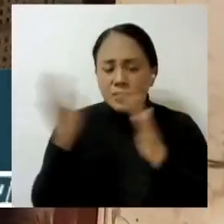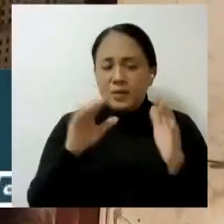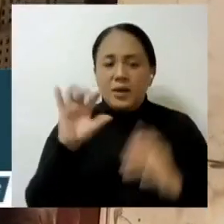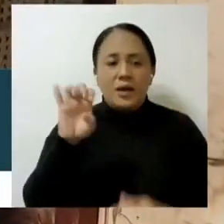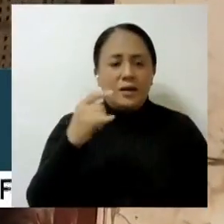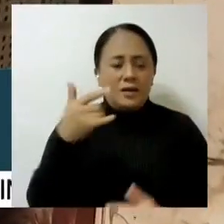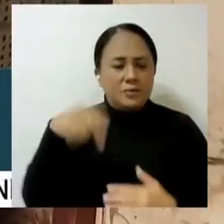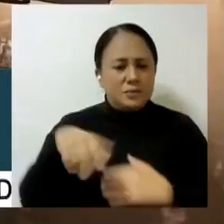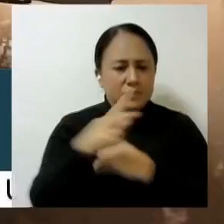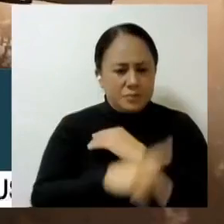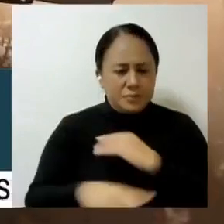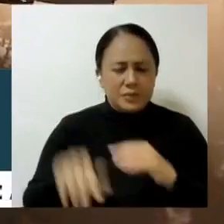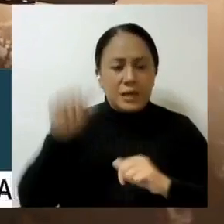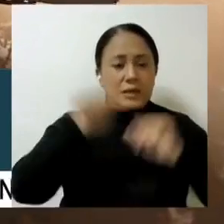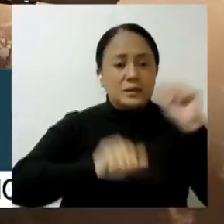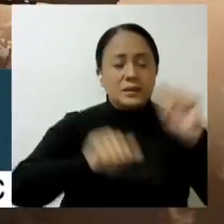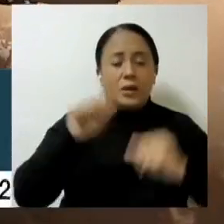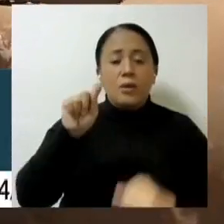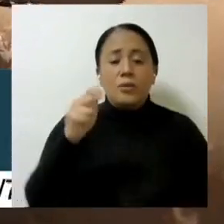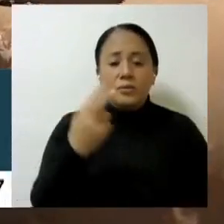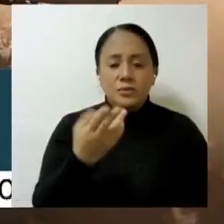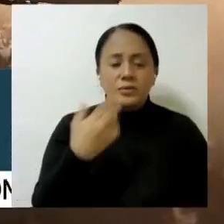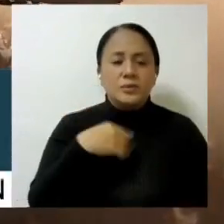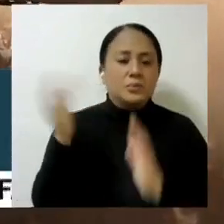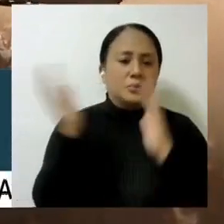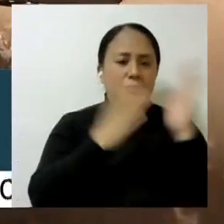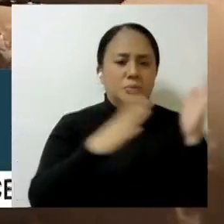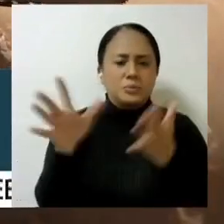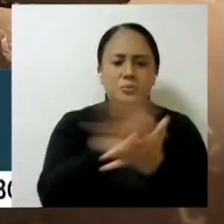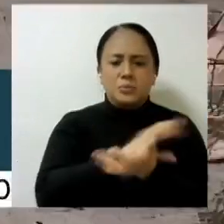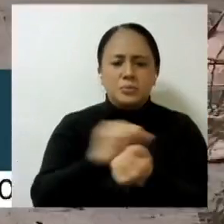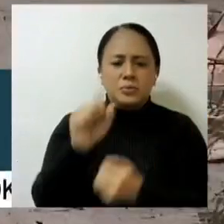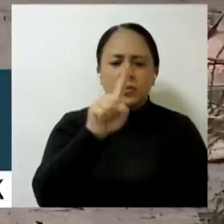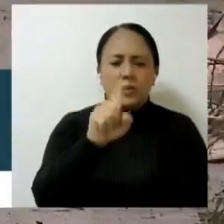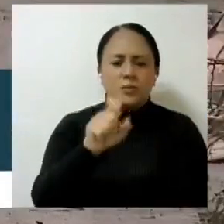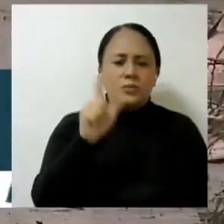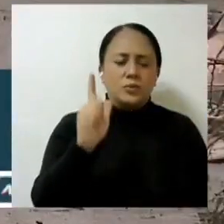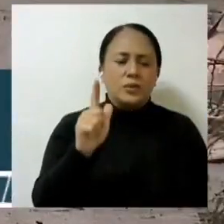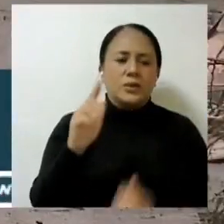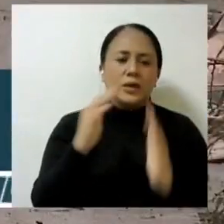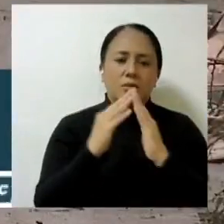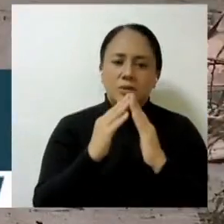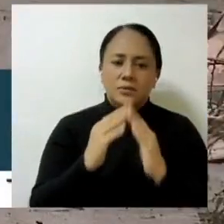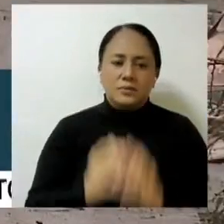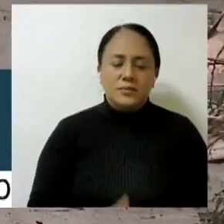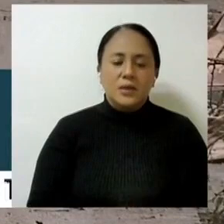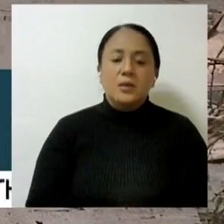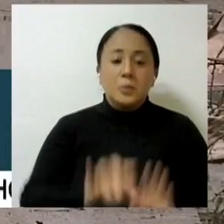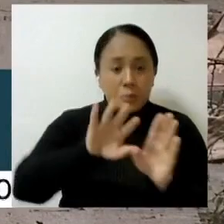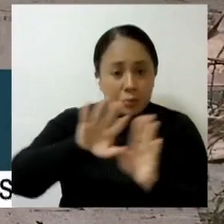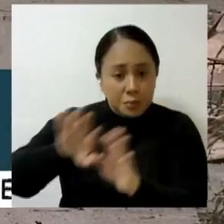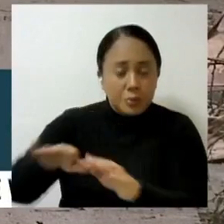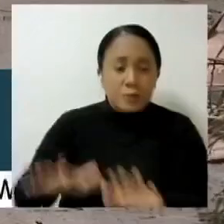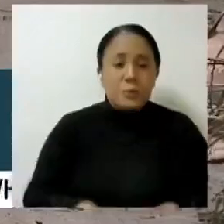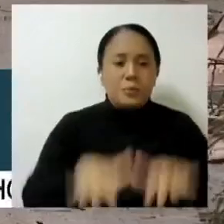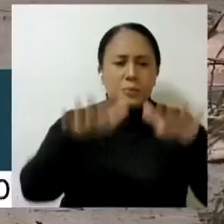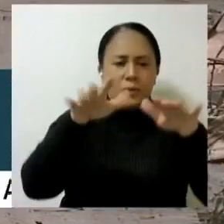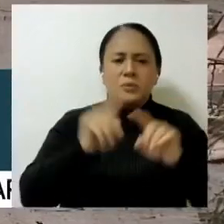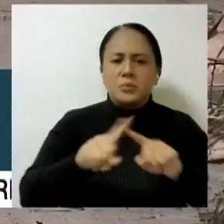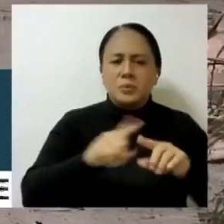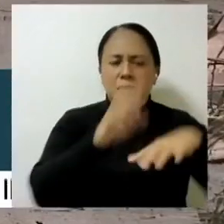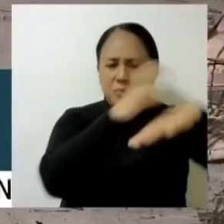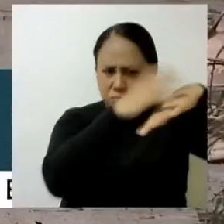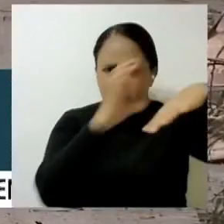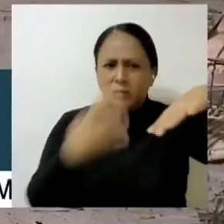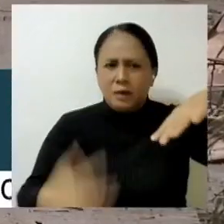on Thursday, the typhoon damaged over 120 houses. Aside from the flood, multiple landslides were also recorded in